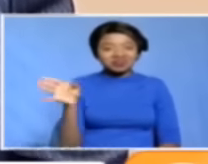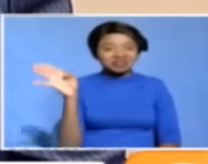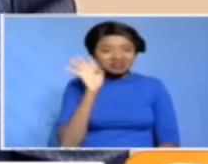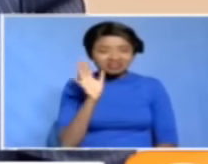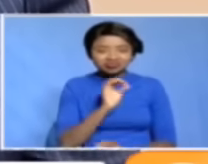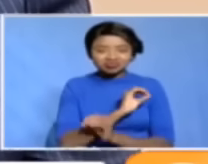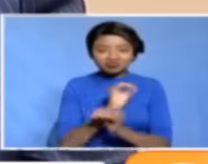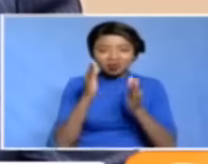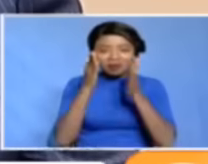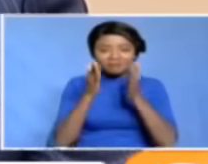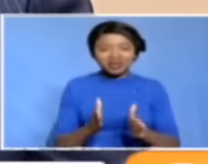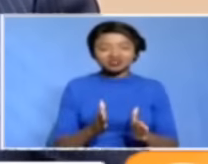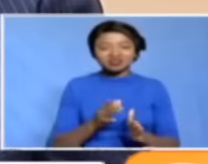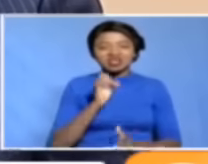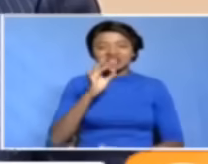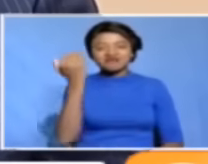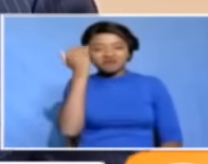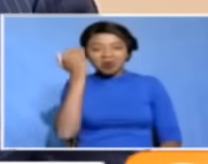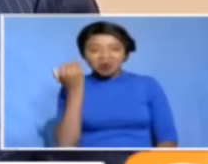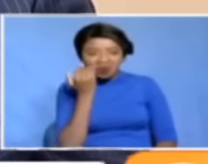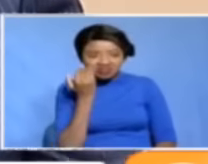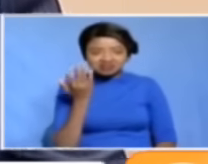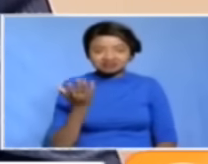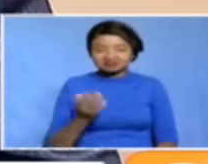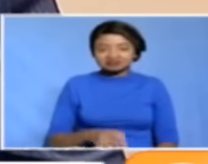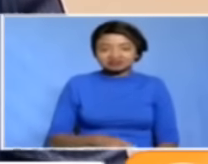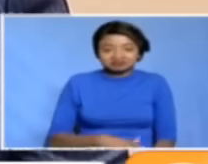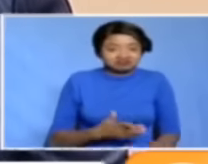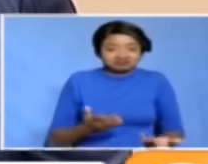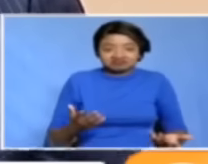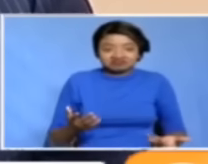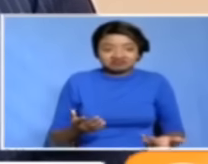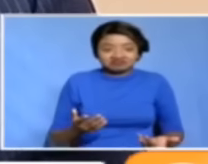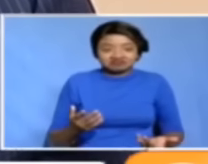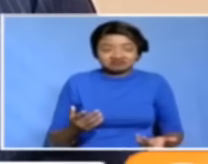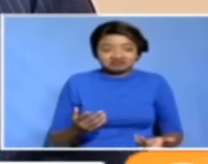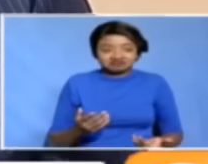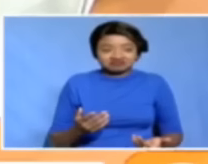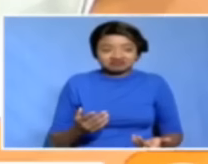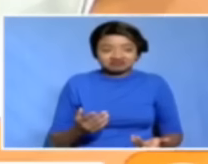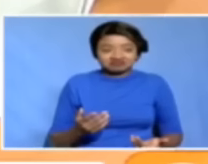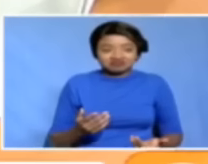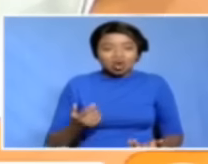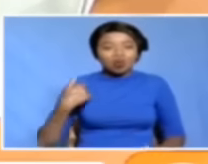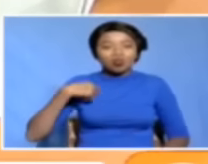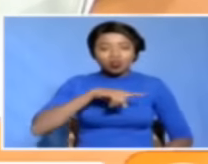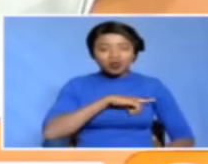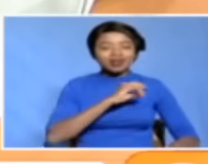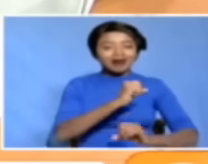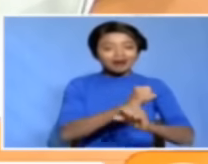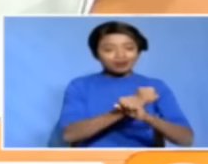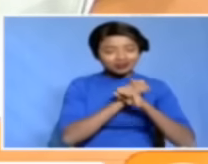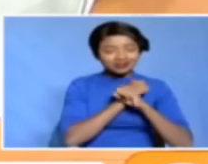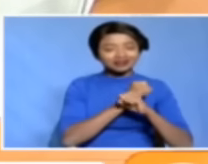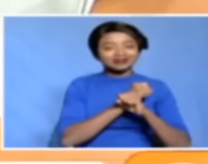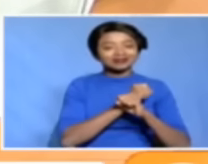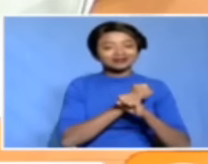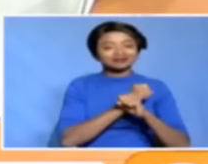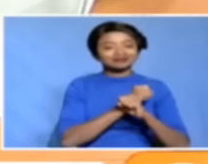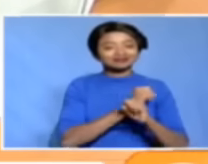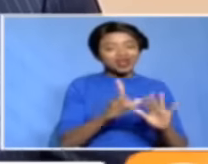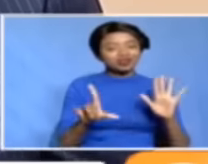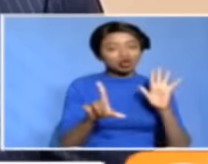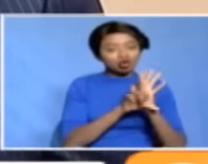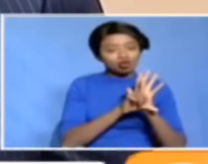anybody, whether it is a Supreme Court, whether it is... You just said you abide by the law and rules and institutions of this country, right?